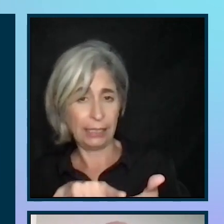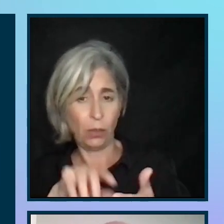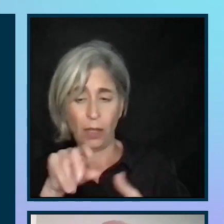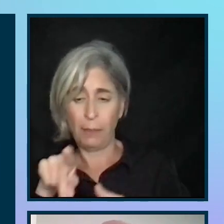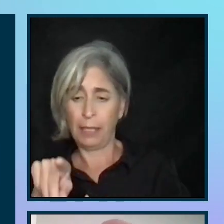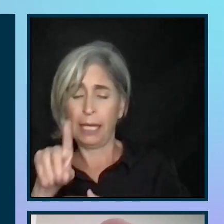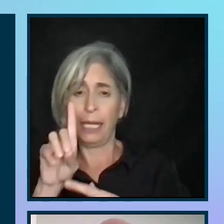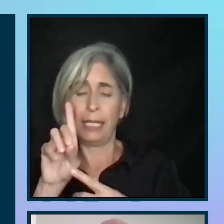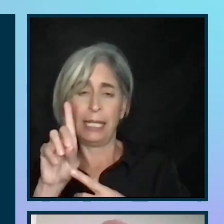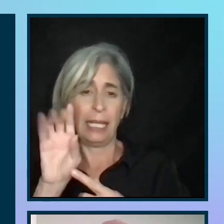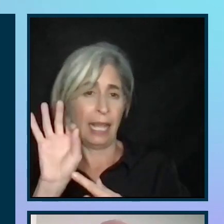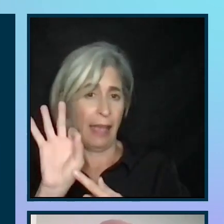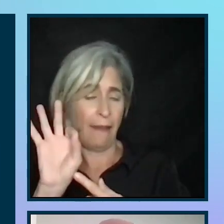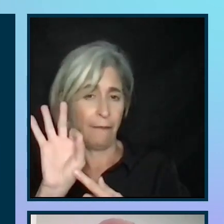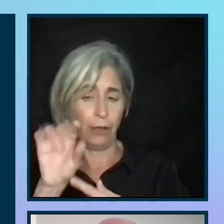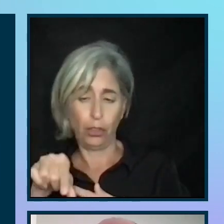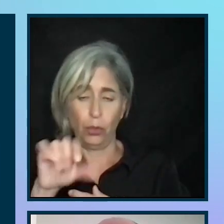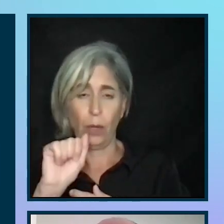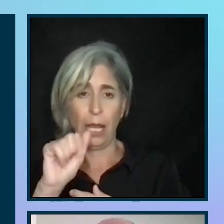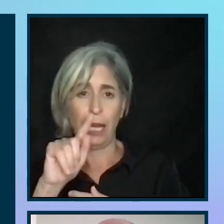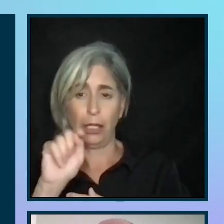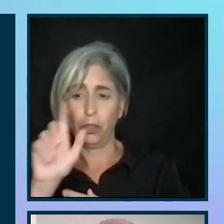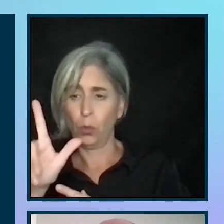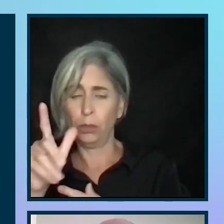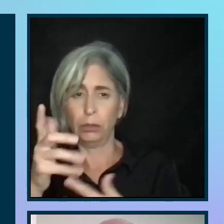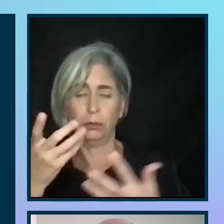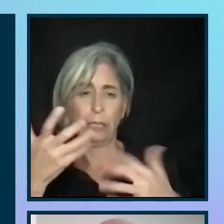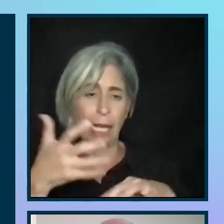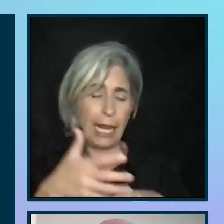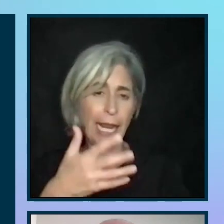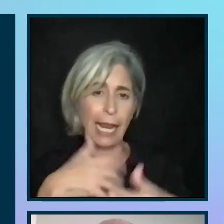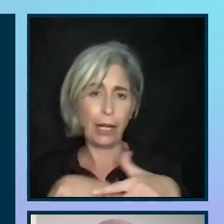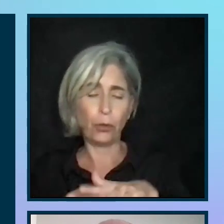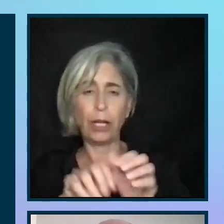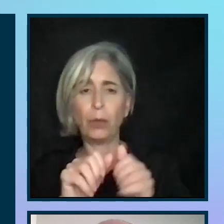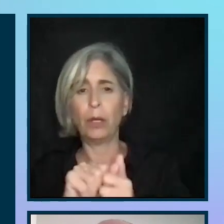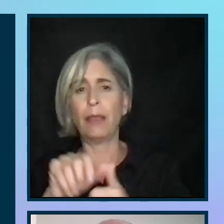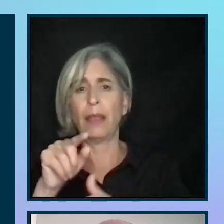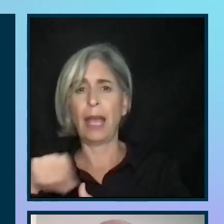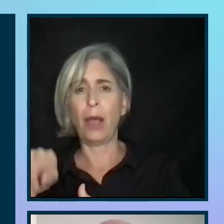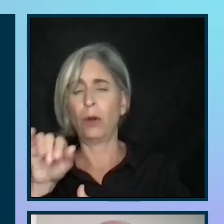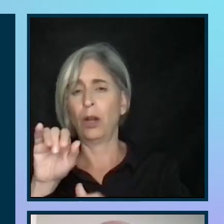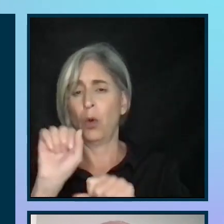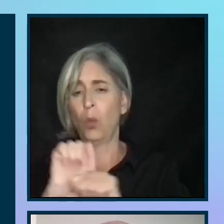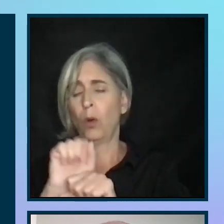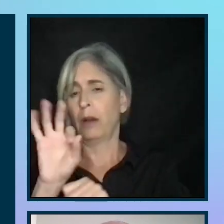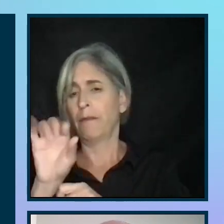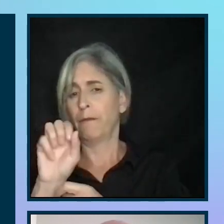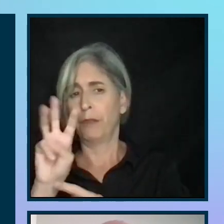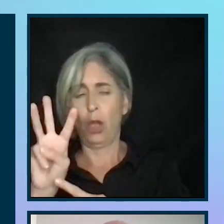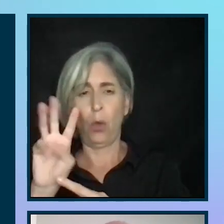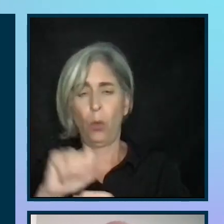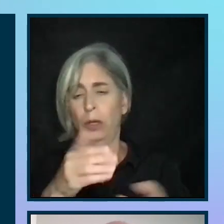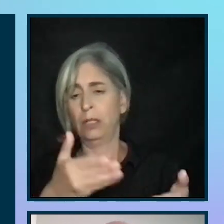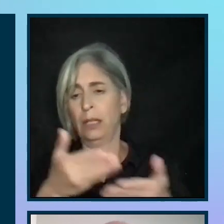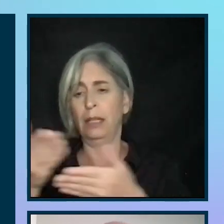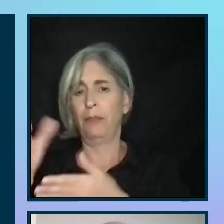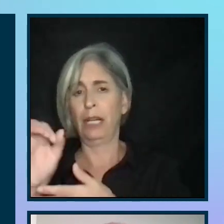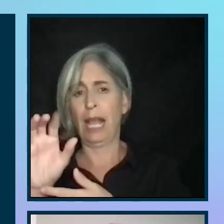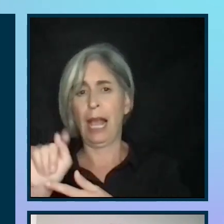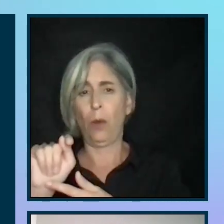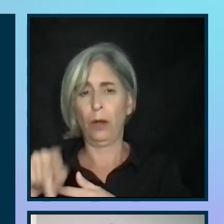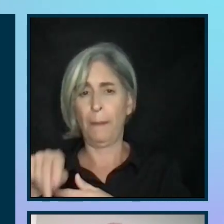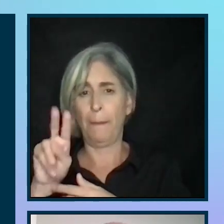PDF QA tool is integrated into our ISAC workflow with the delivery outputs.